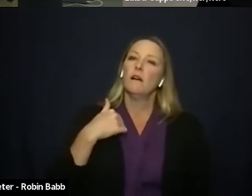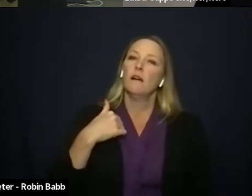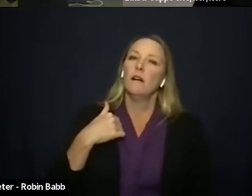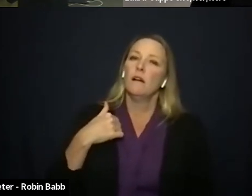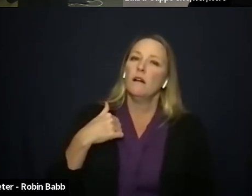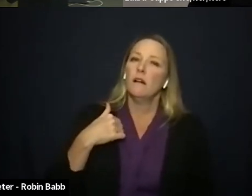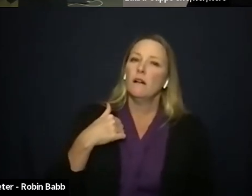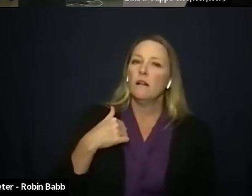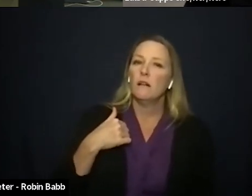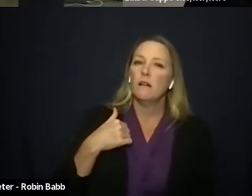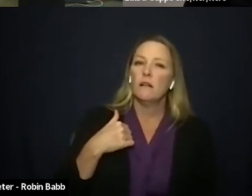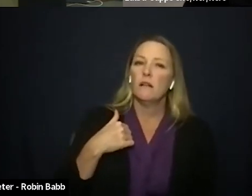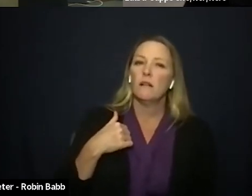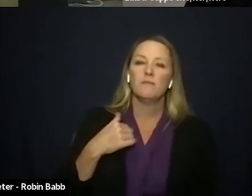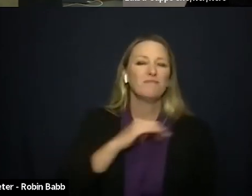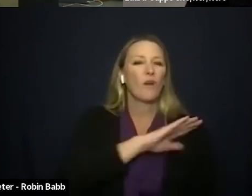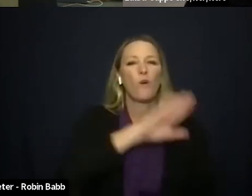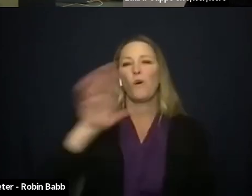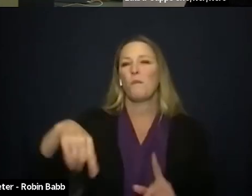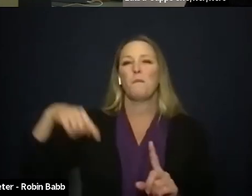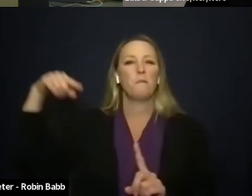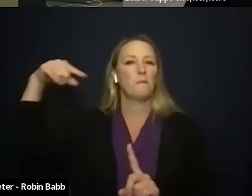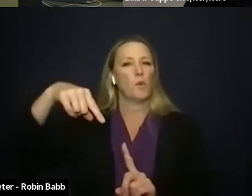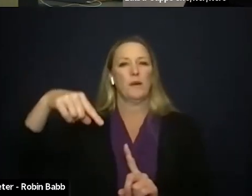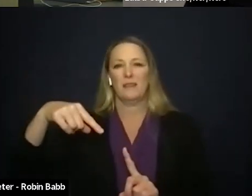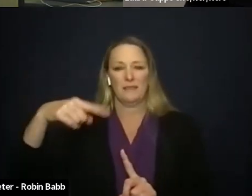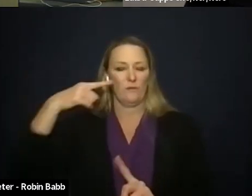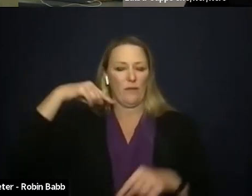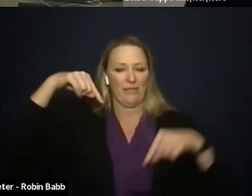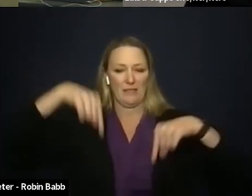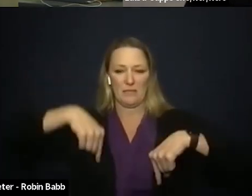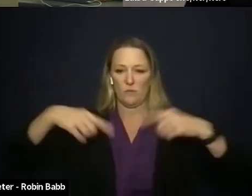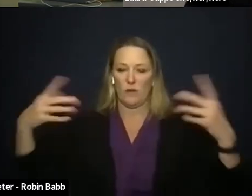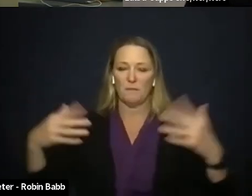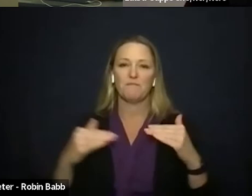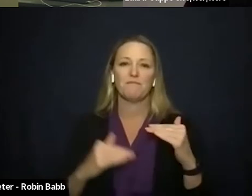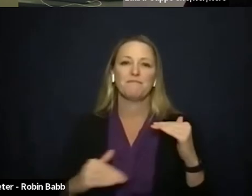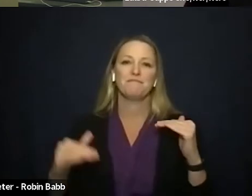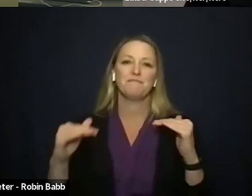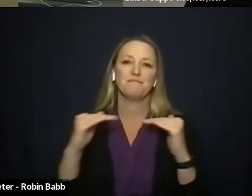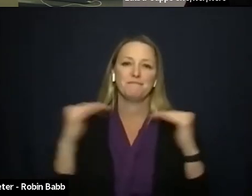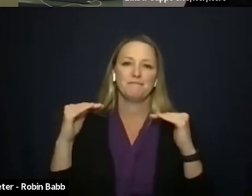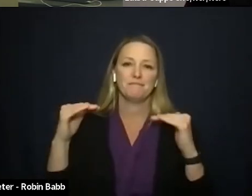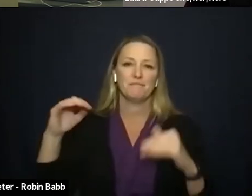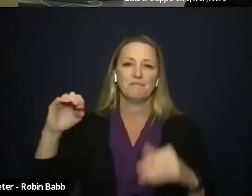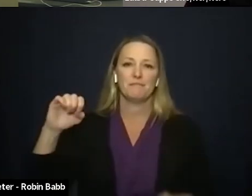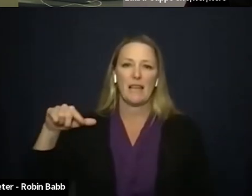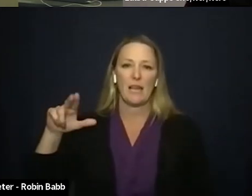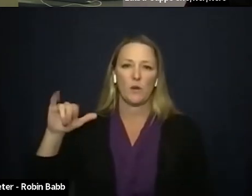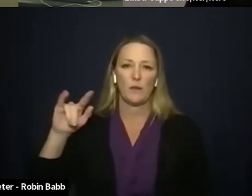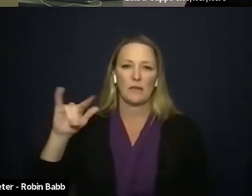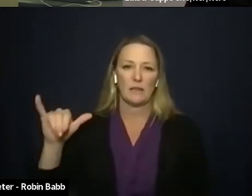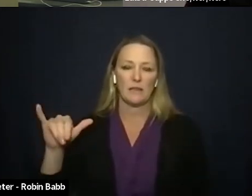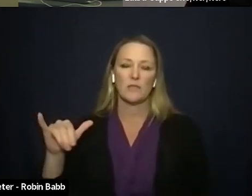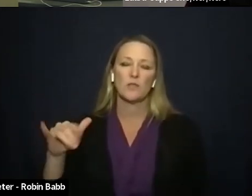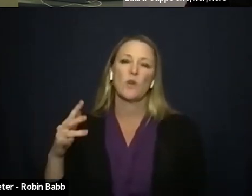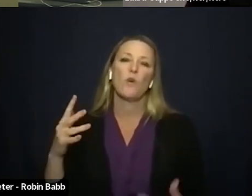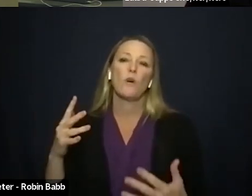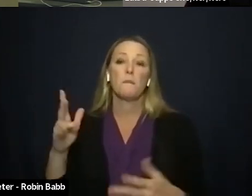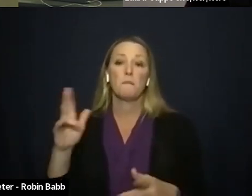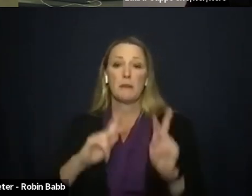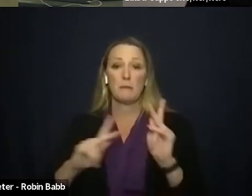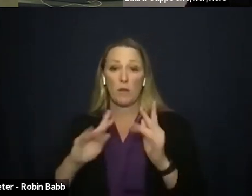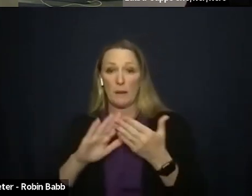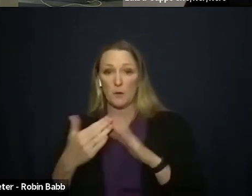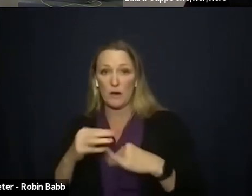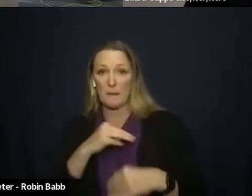the whole the whole point of all this is equity so i want to thank those uh community members who have and spoke spoken